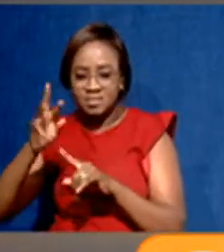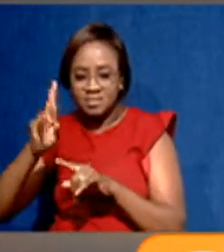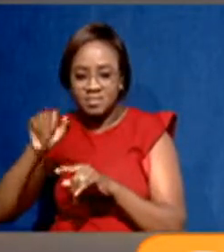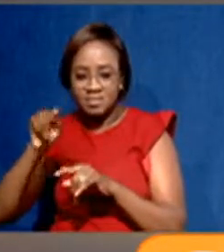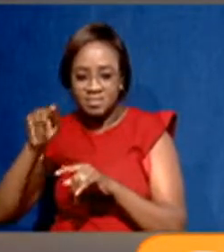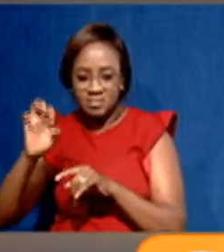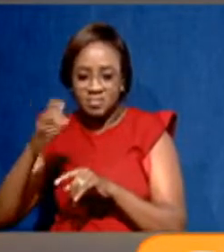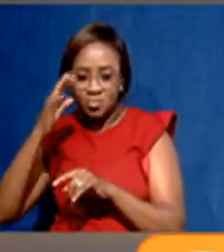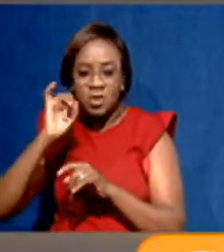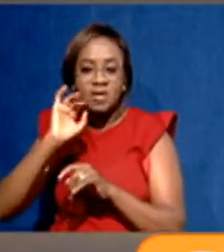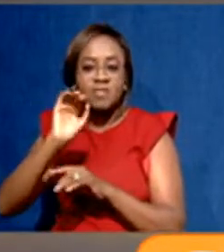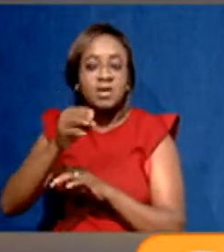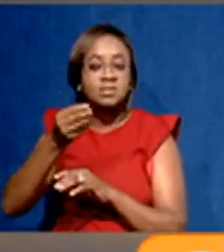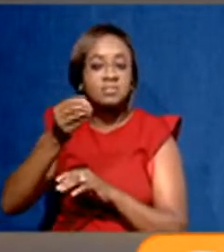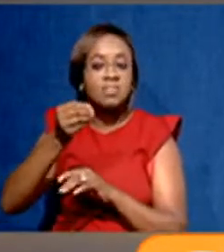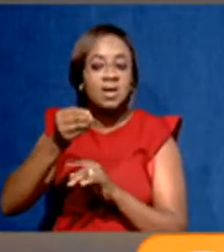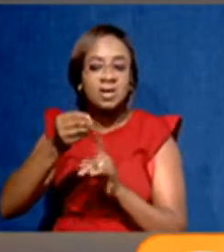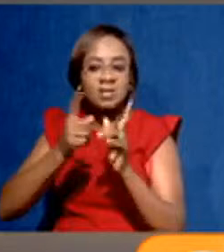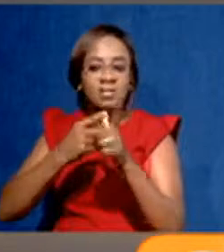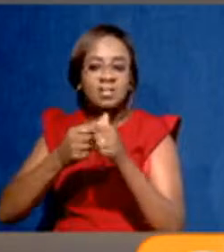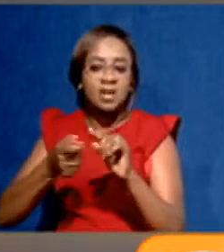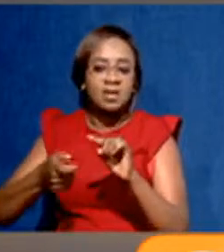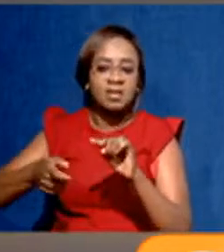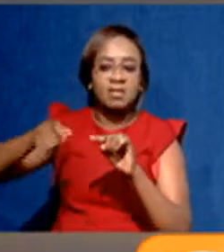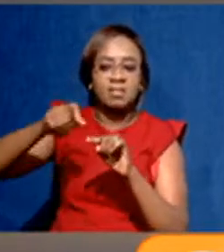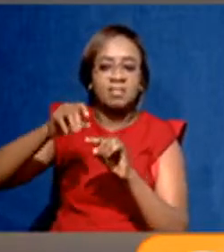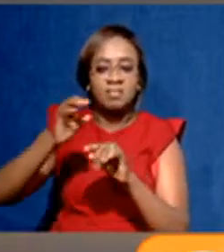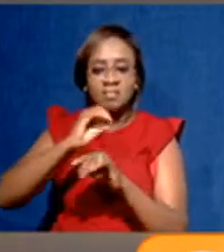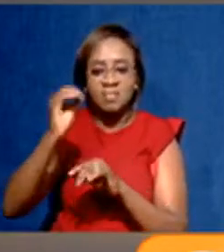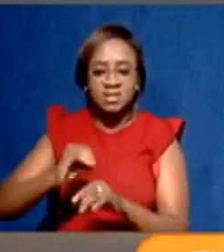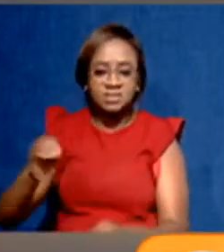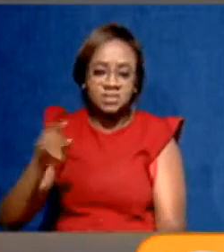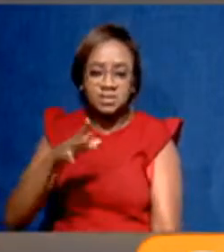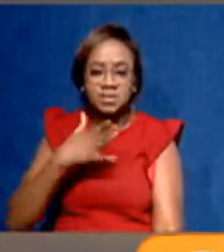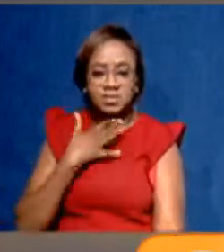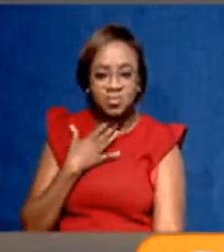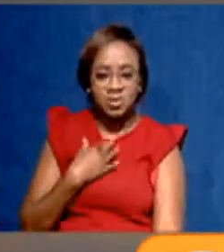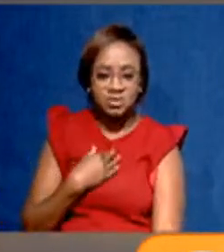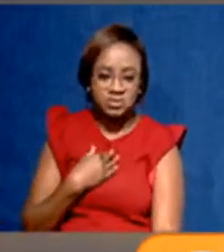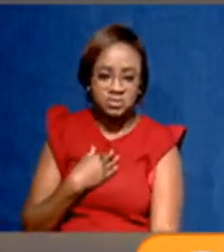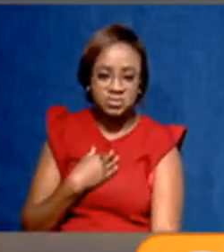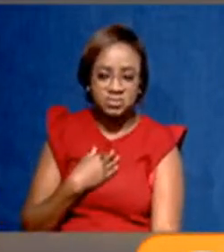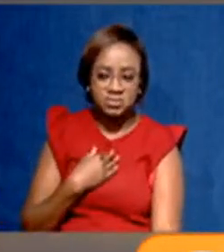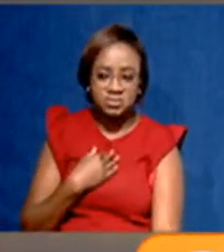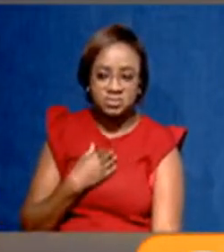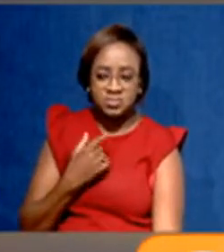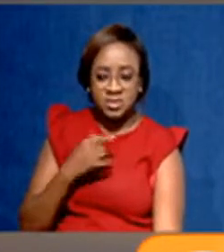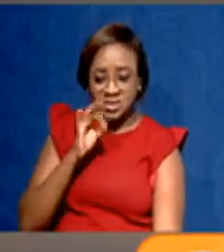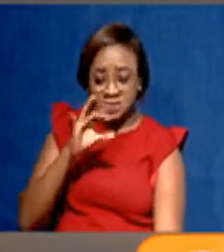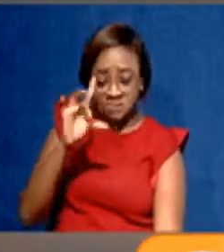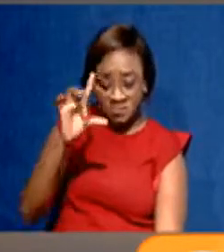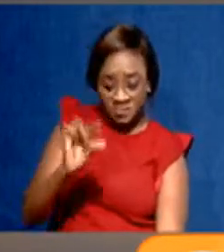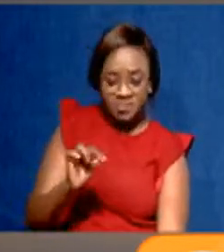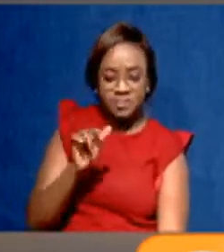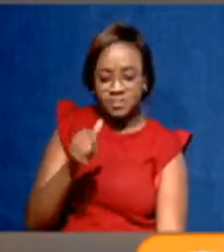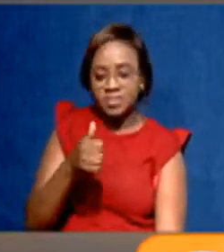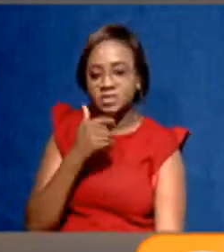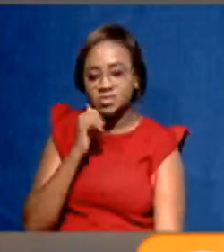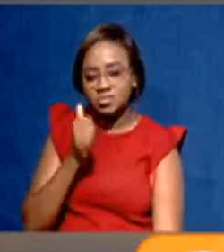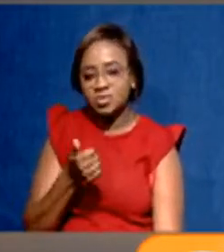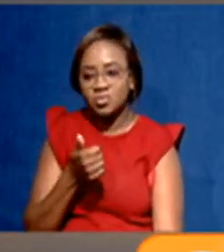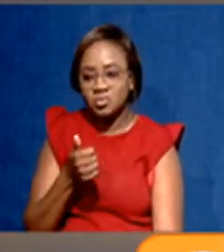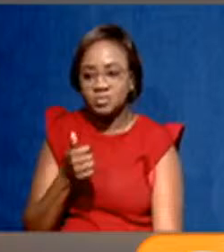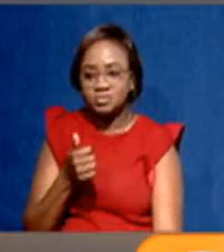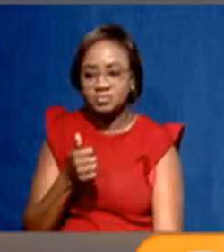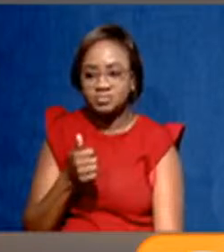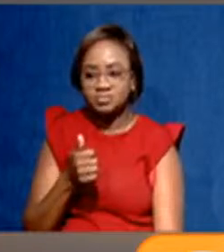request medicine, what percentage are they available at KEMSA? I think that would help. Finally,